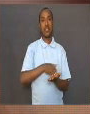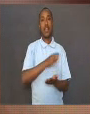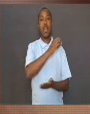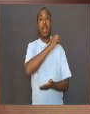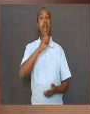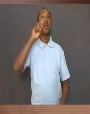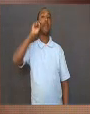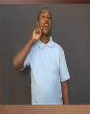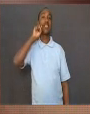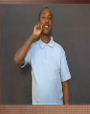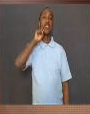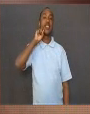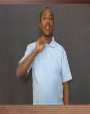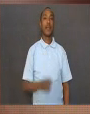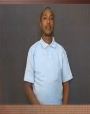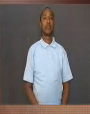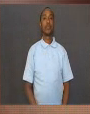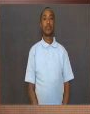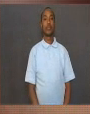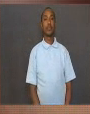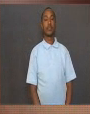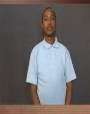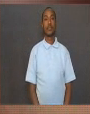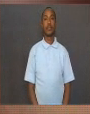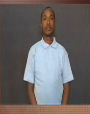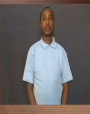paint, and plastic.